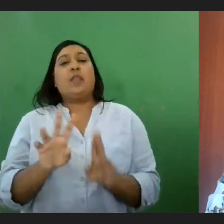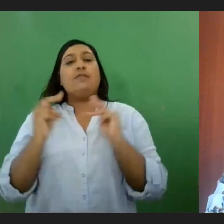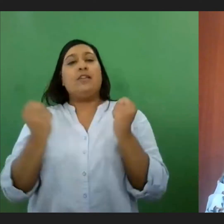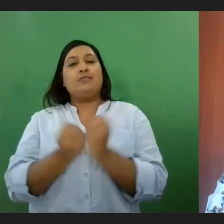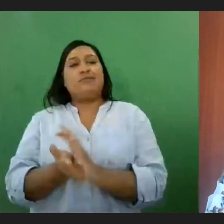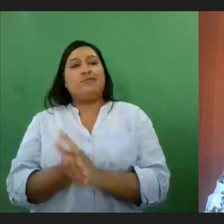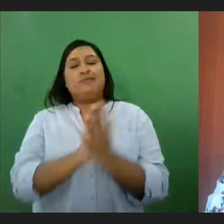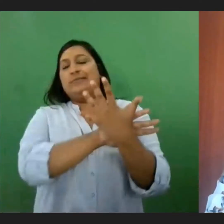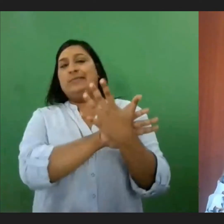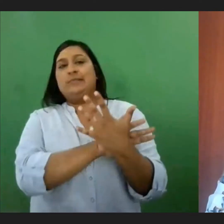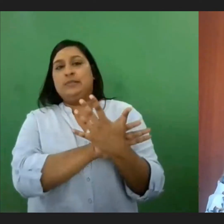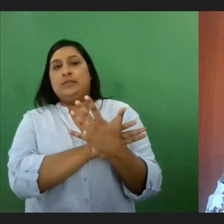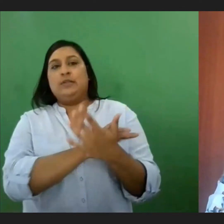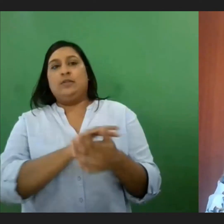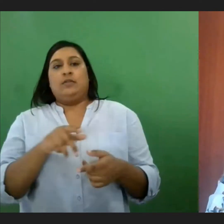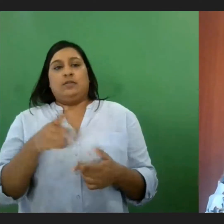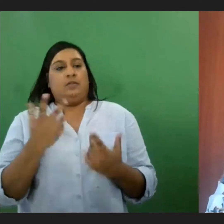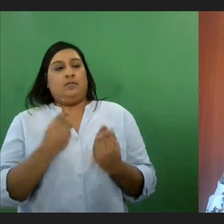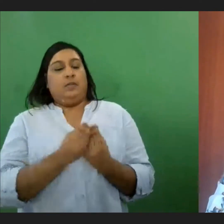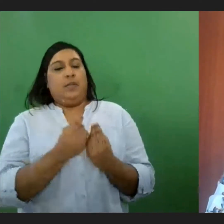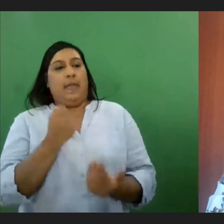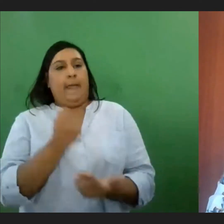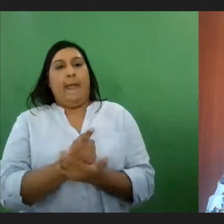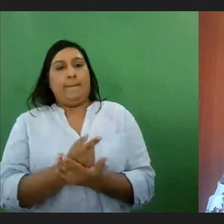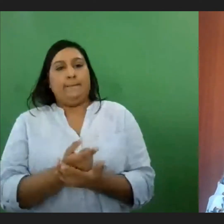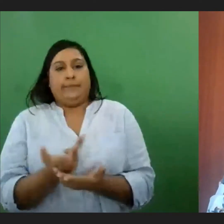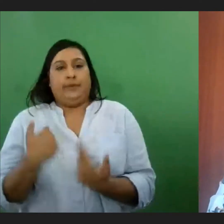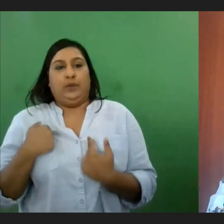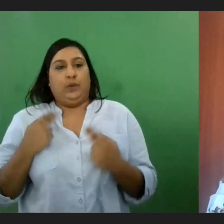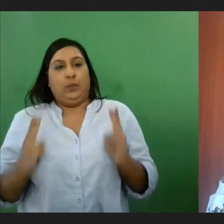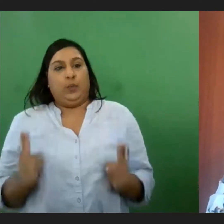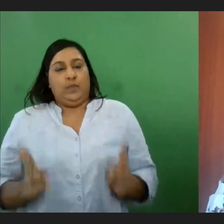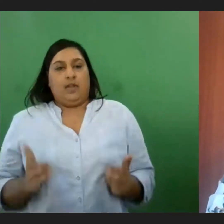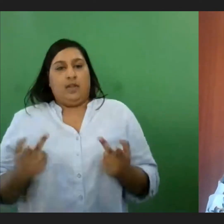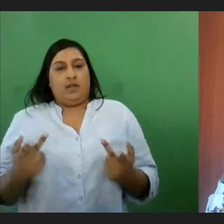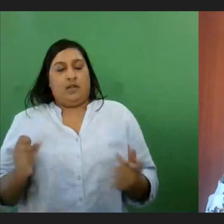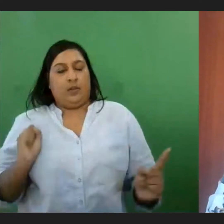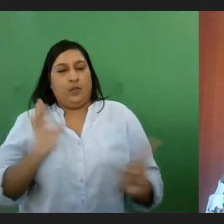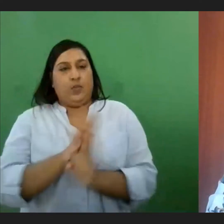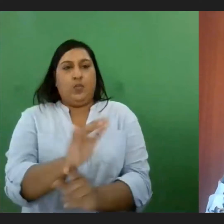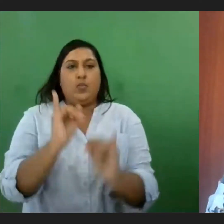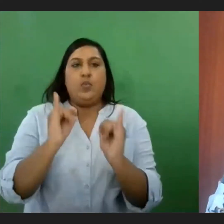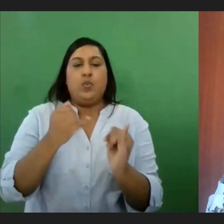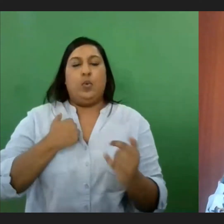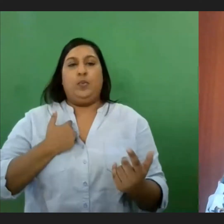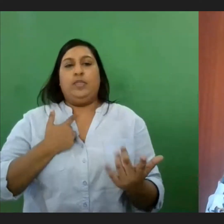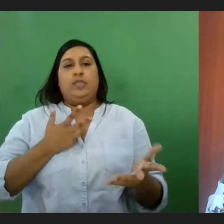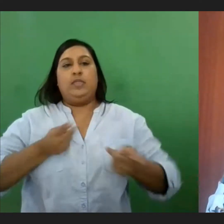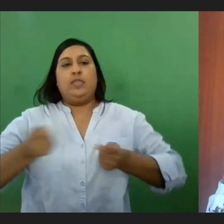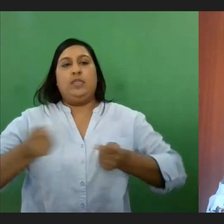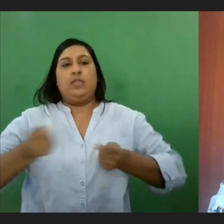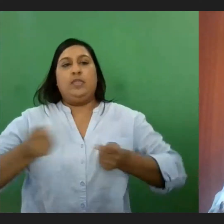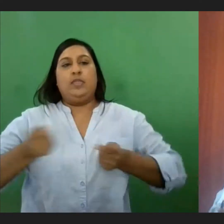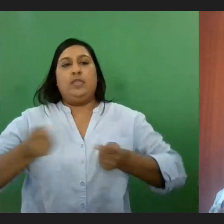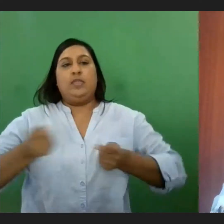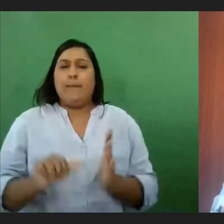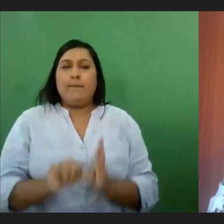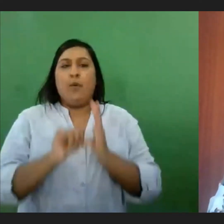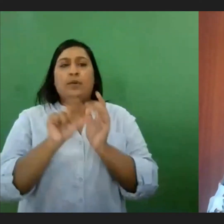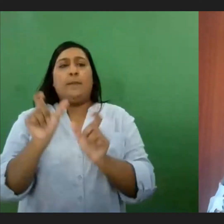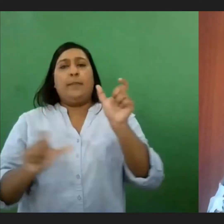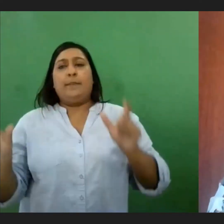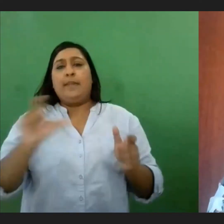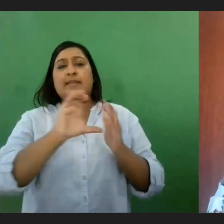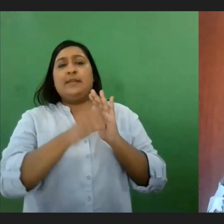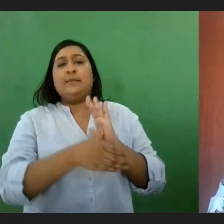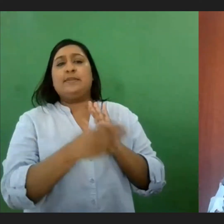and situations of humanitarian emergency, it is imperative for persons with disabilities that their